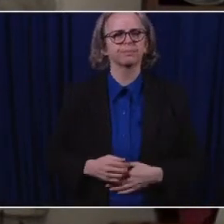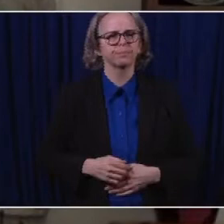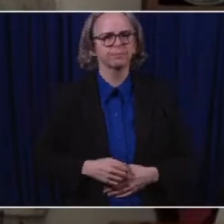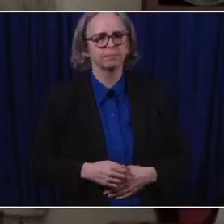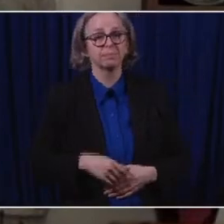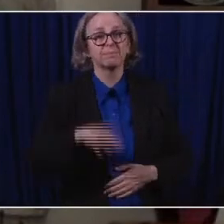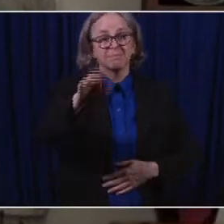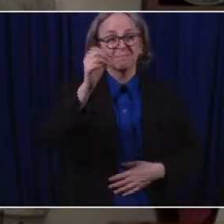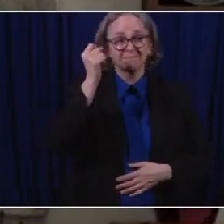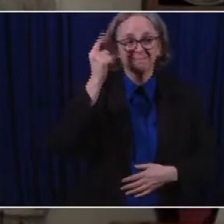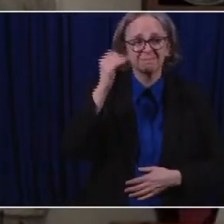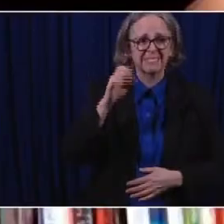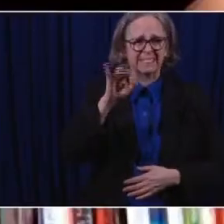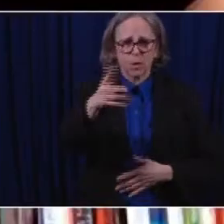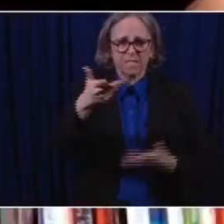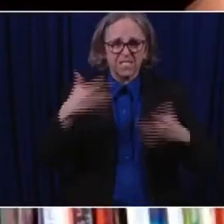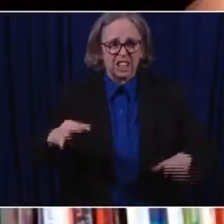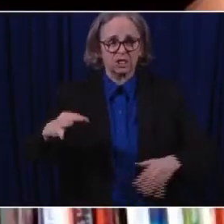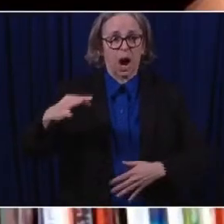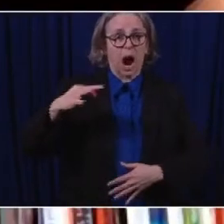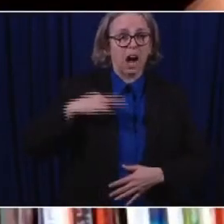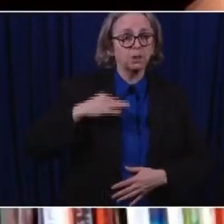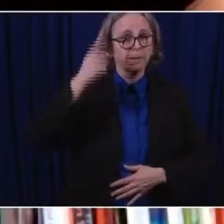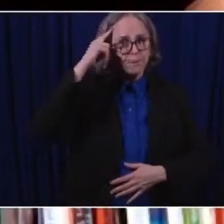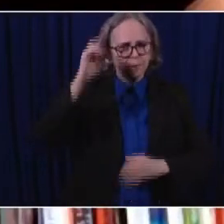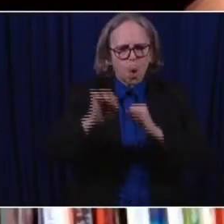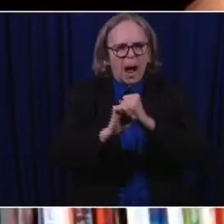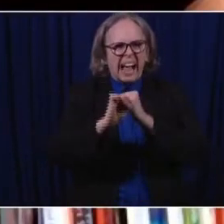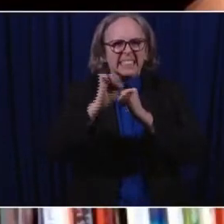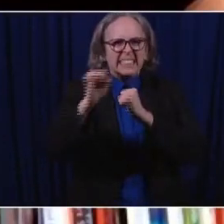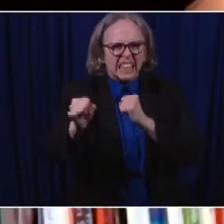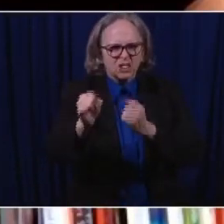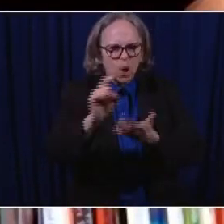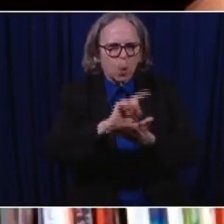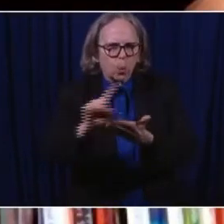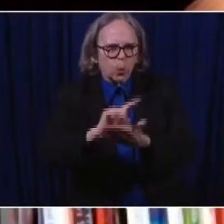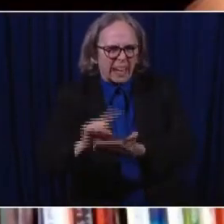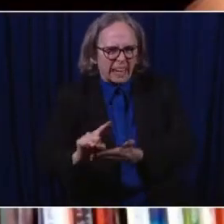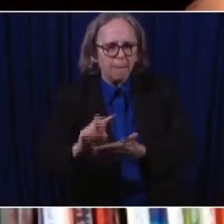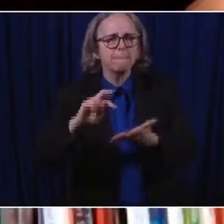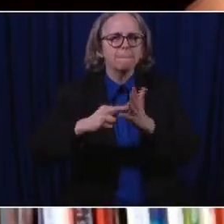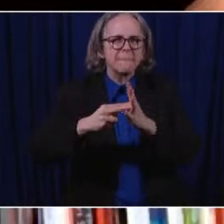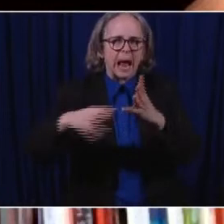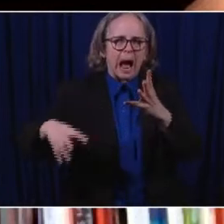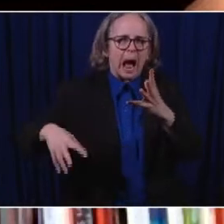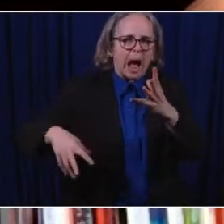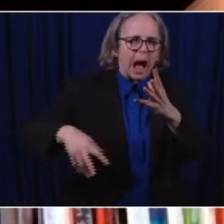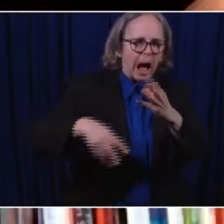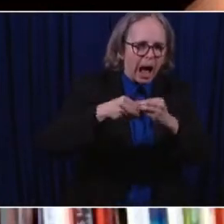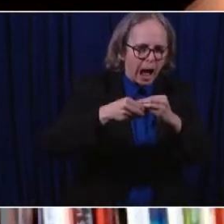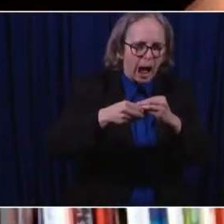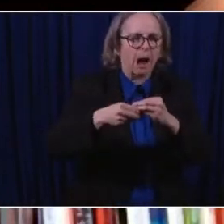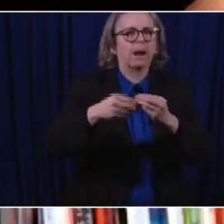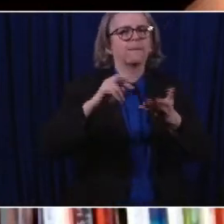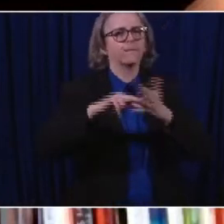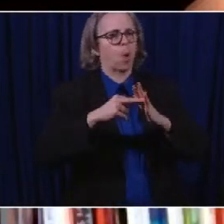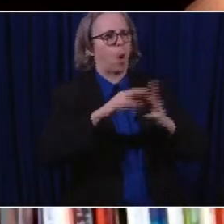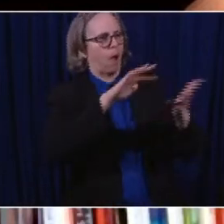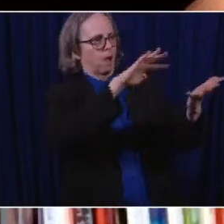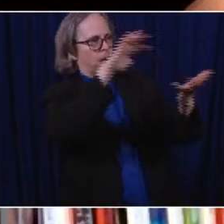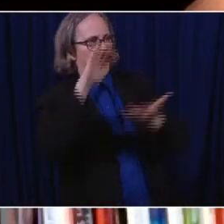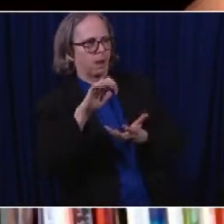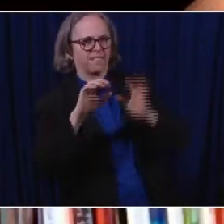for they're called FPUC payments. So that must be a bit of information, but I just want to emphasize that the